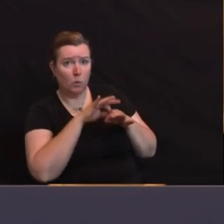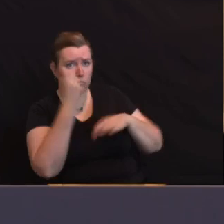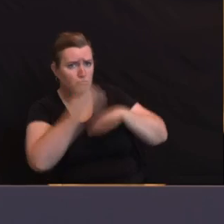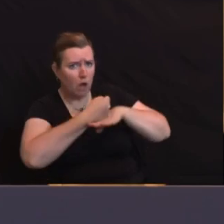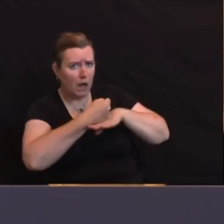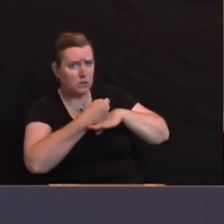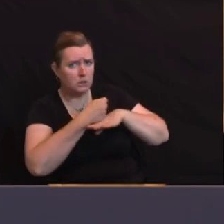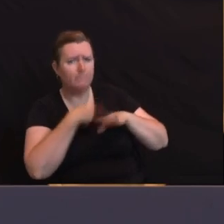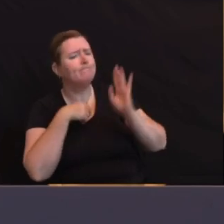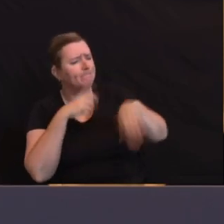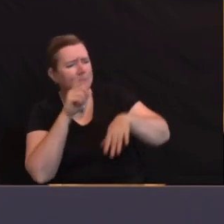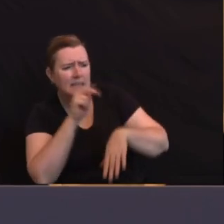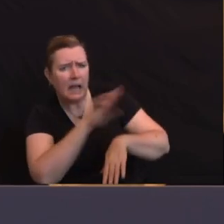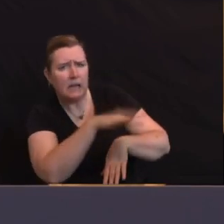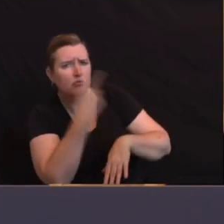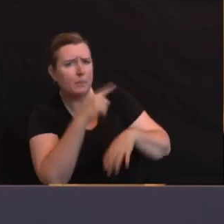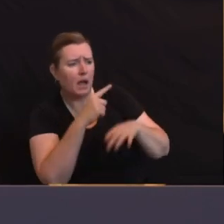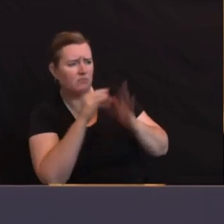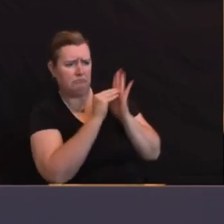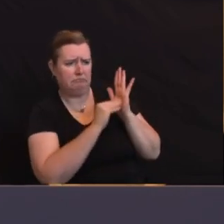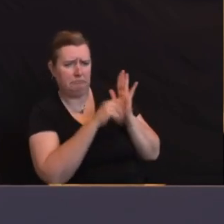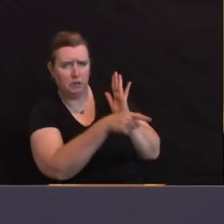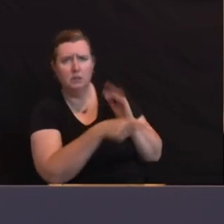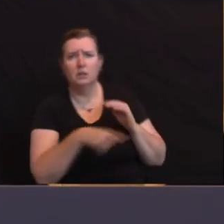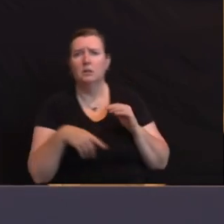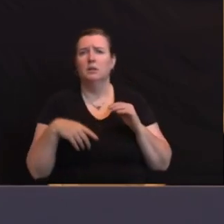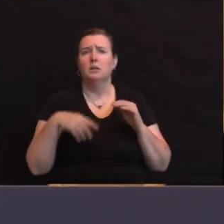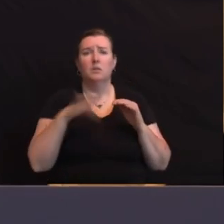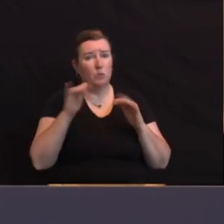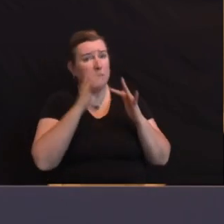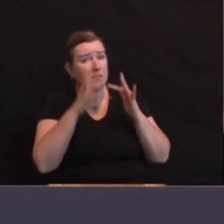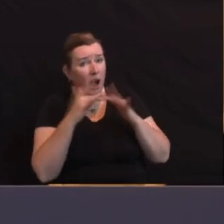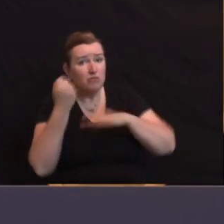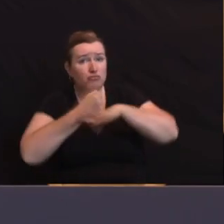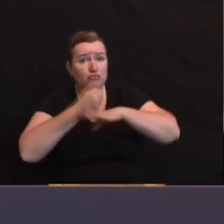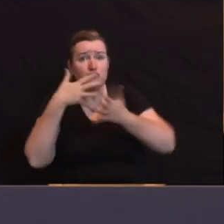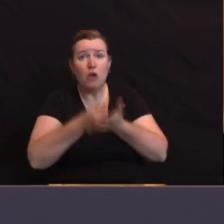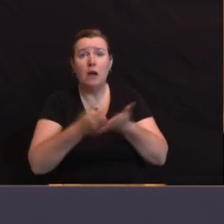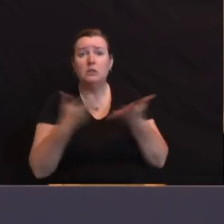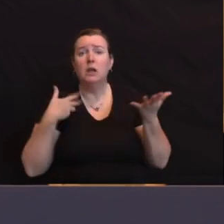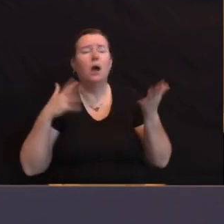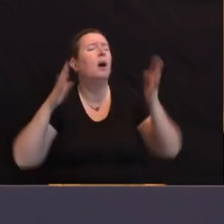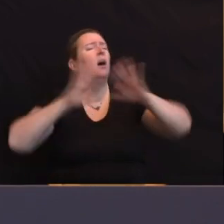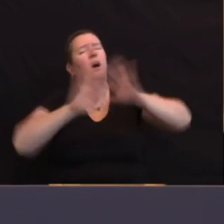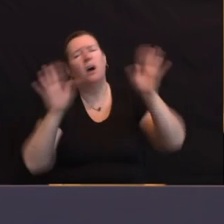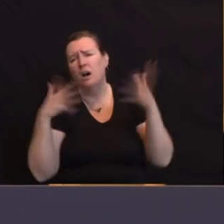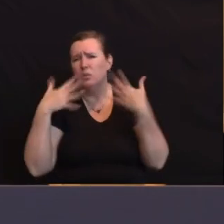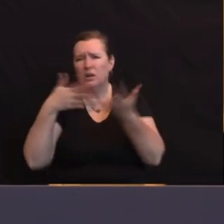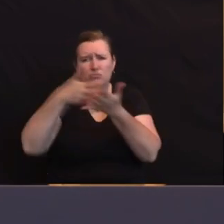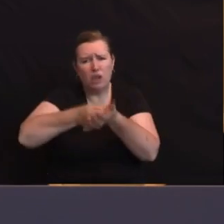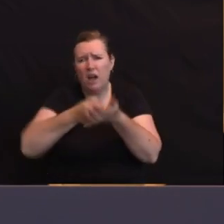that? And obviously that site crashing is something that we don't want to see happen for obvious